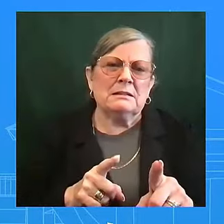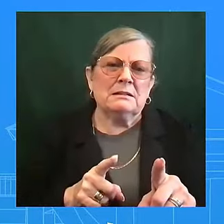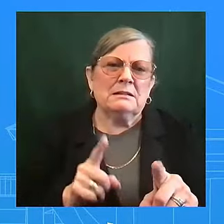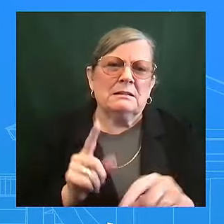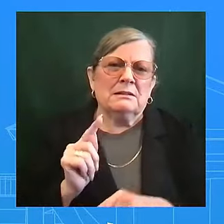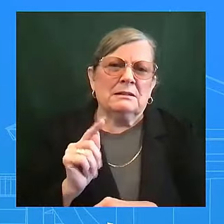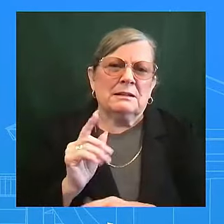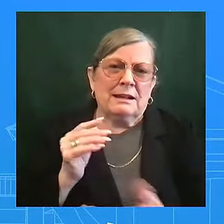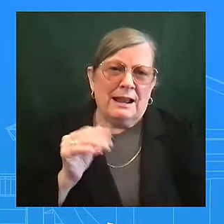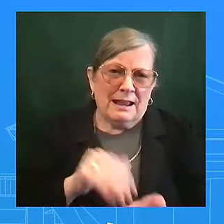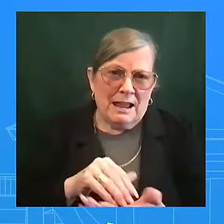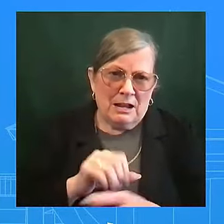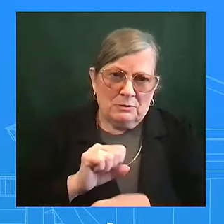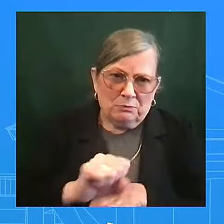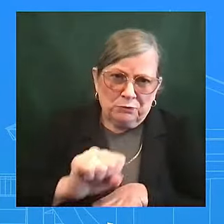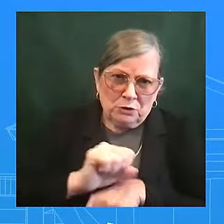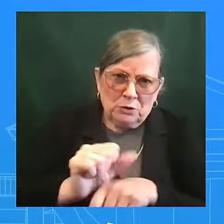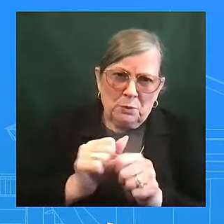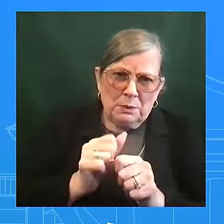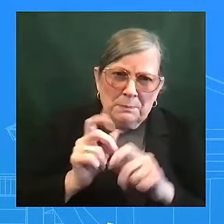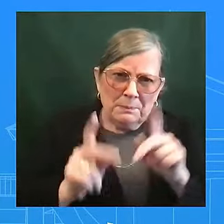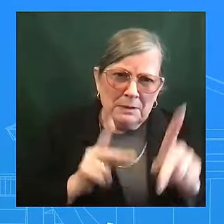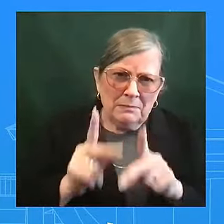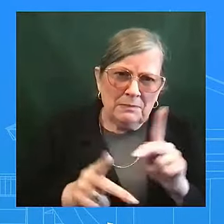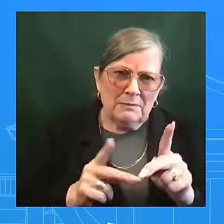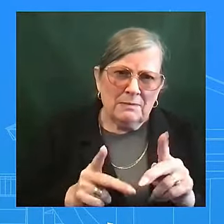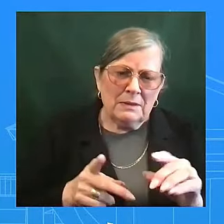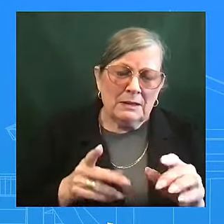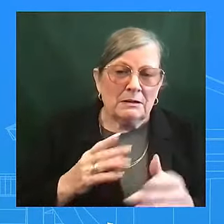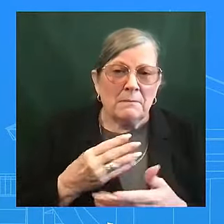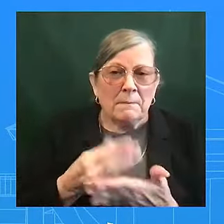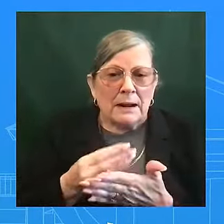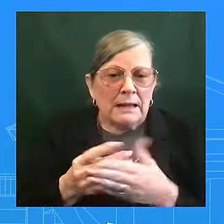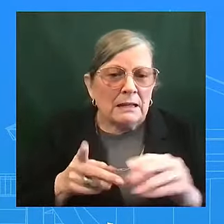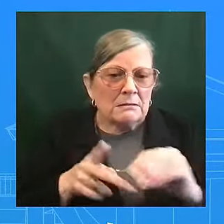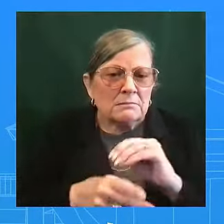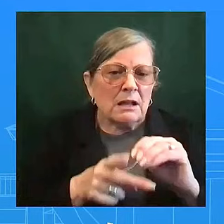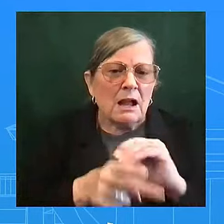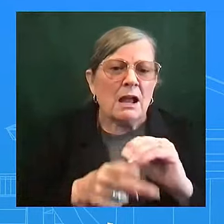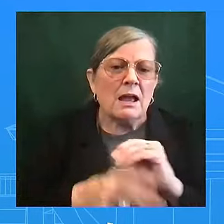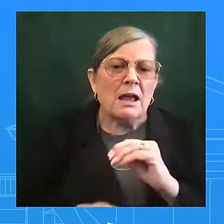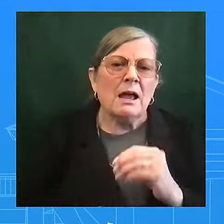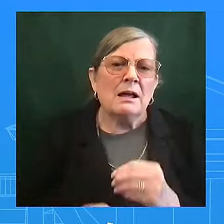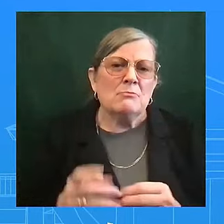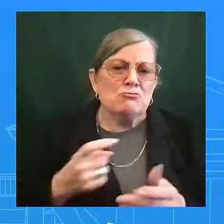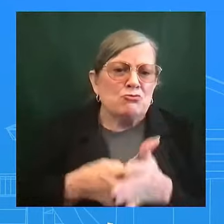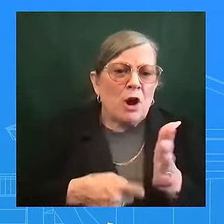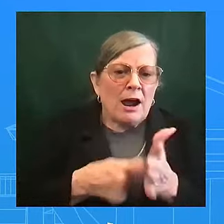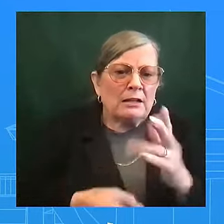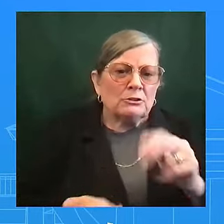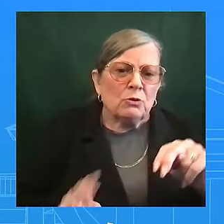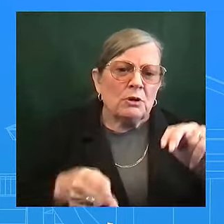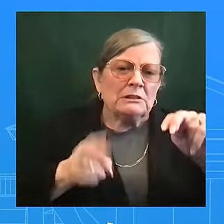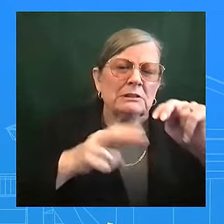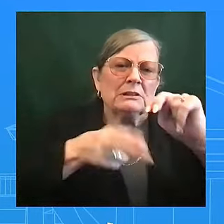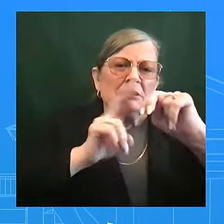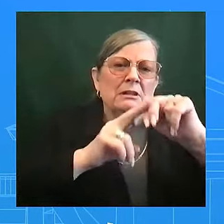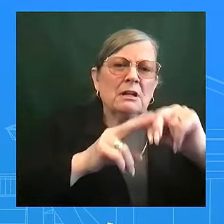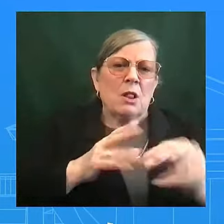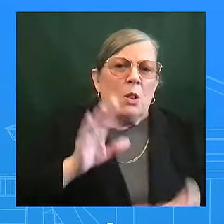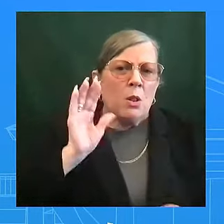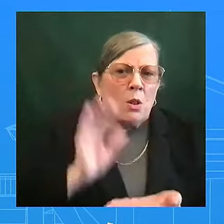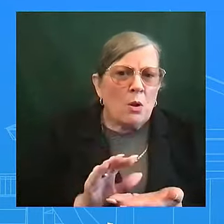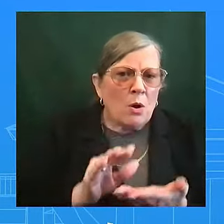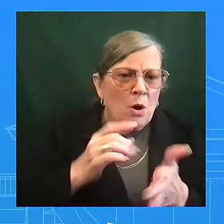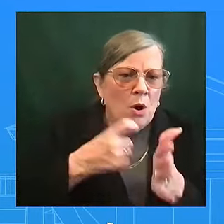pricing gouging, lowering costs, having the wealthy pay their fair share. We're in line. We're in line with what the vice